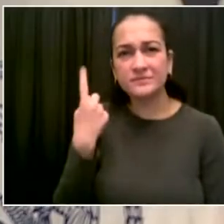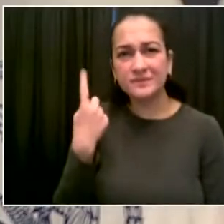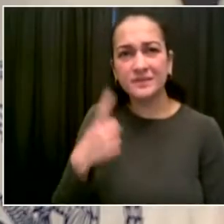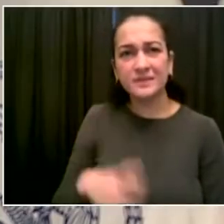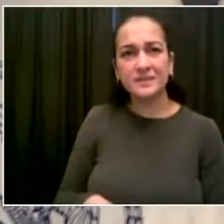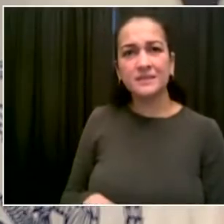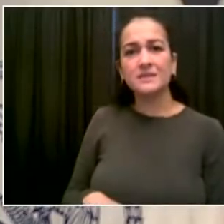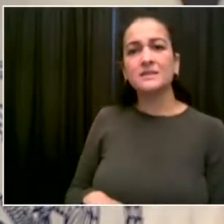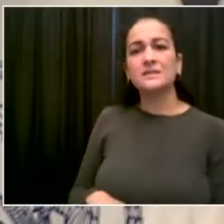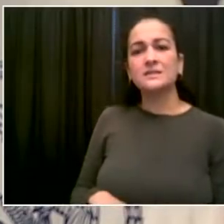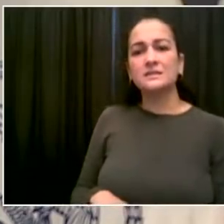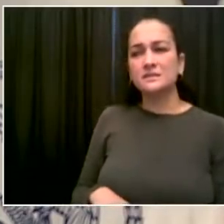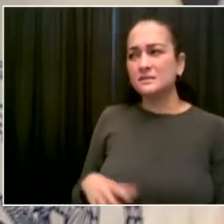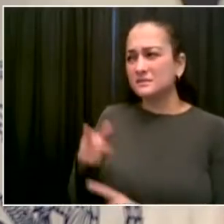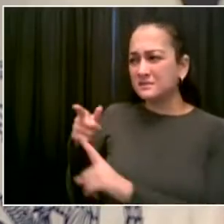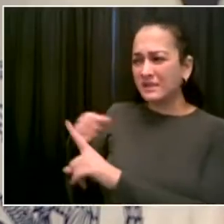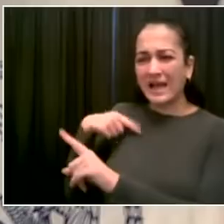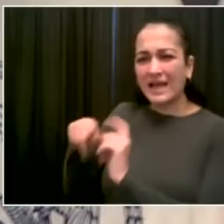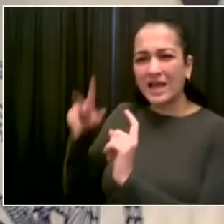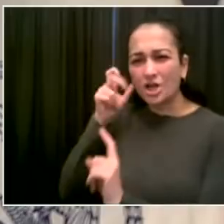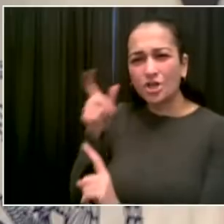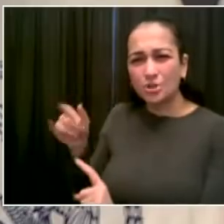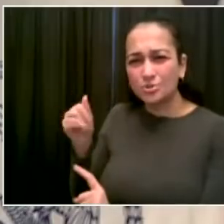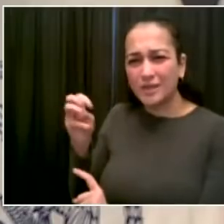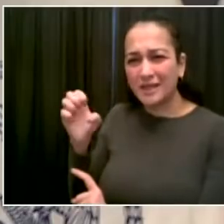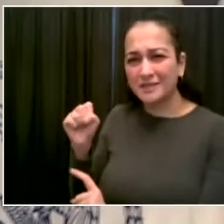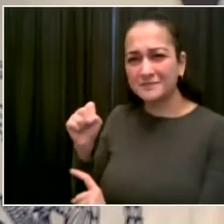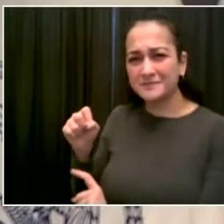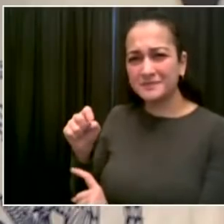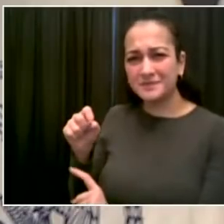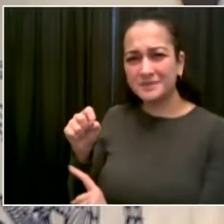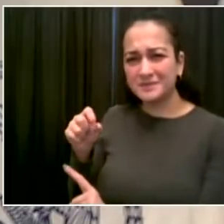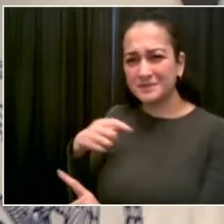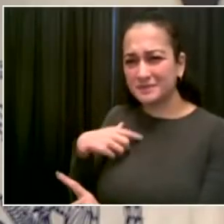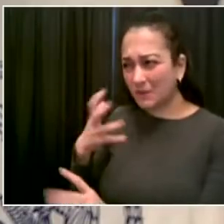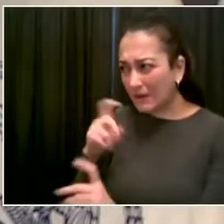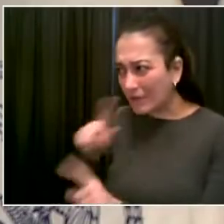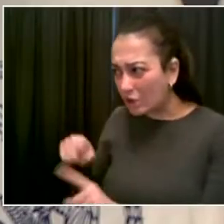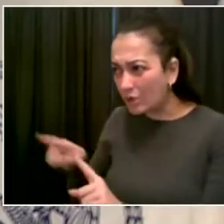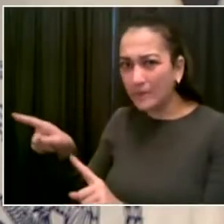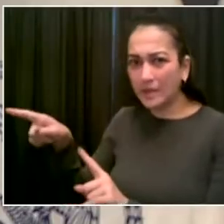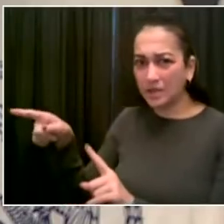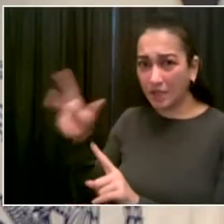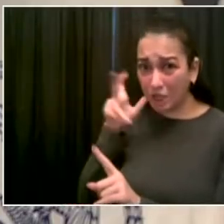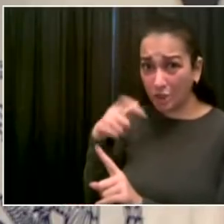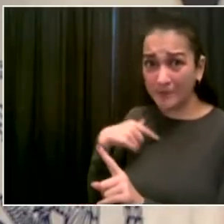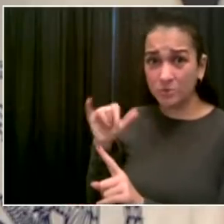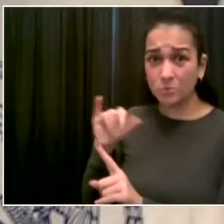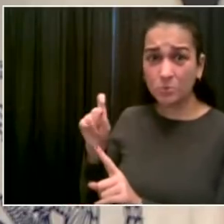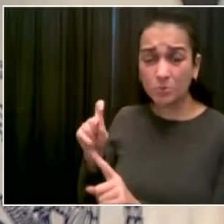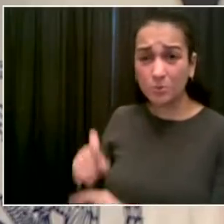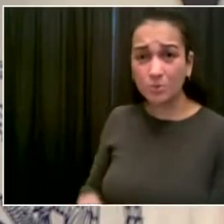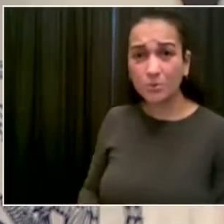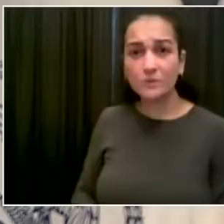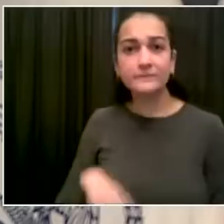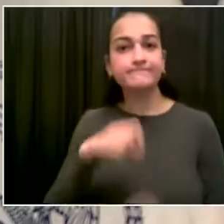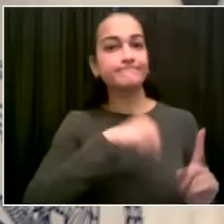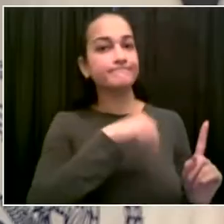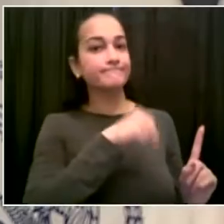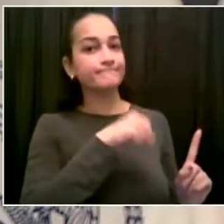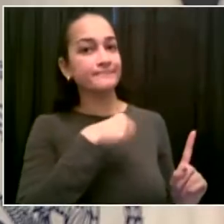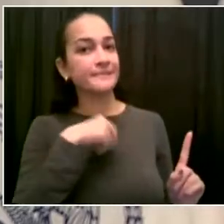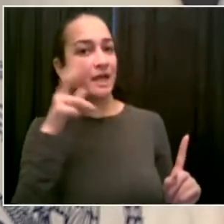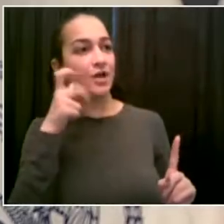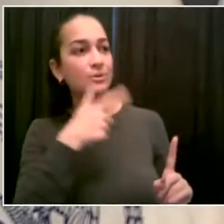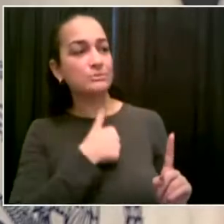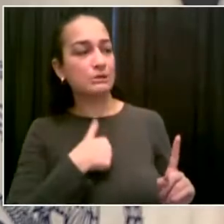hello. Yeah, I just want to make sure I'm in the middle of the answer, but I could hear some feedback. Can you hear me okay? Well, yes. I'll finish up the answer. So I was